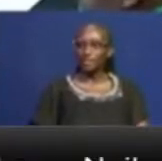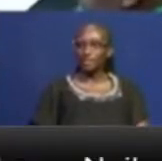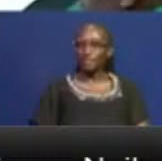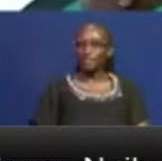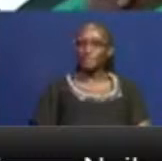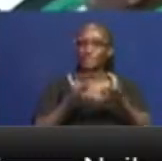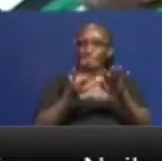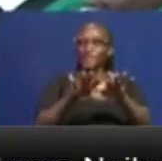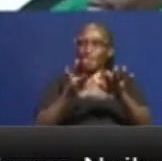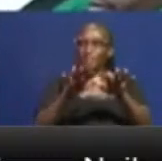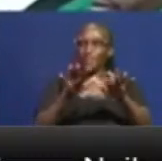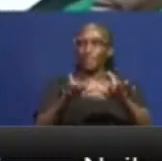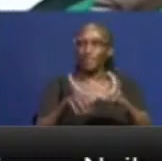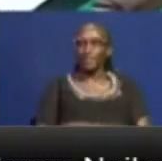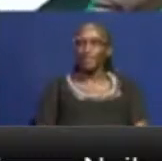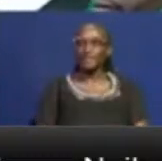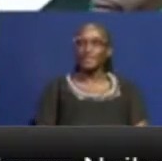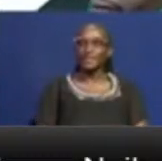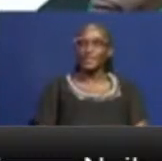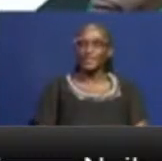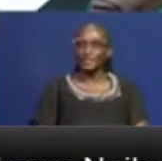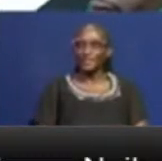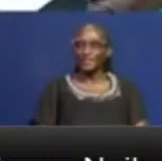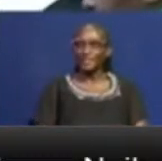Order, Lillian Kogo. Order.